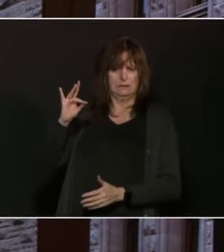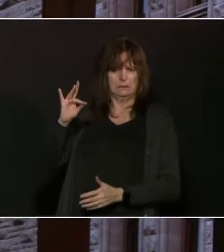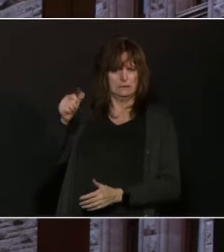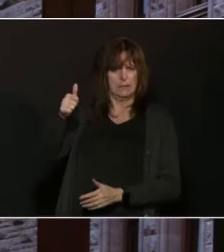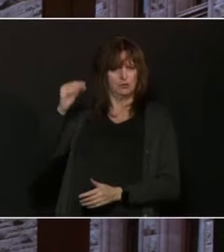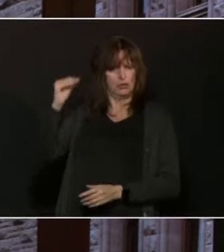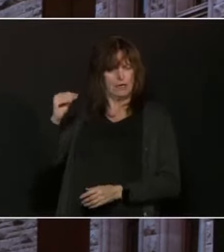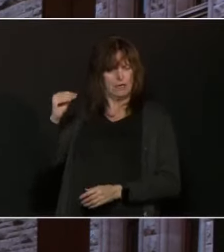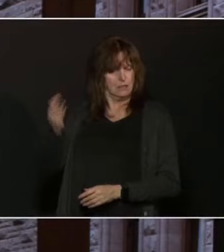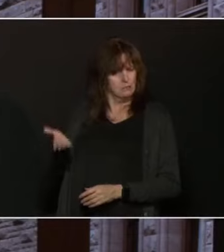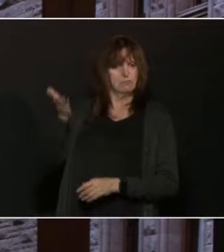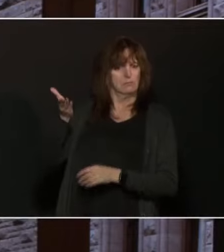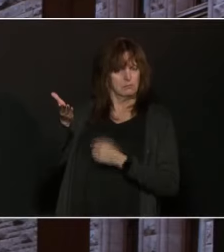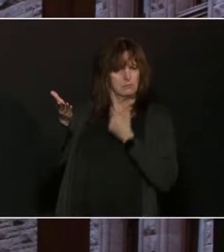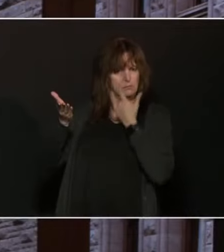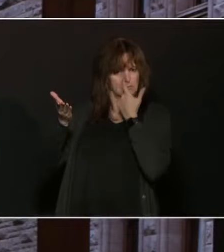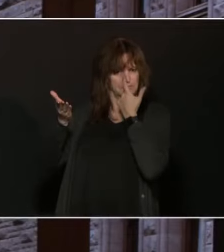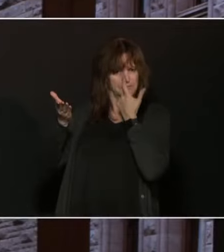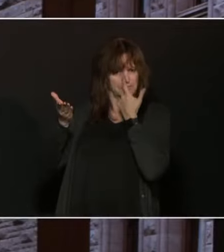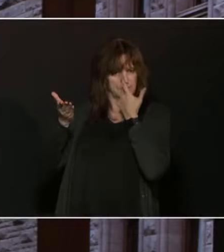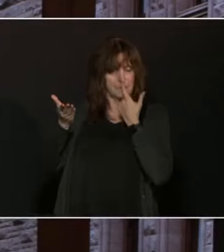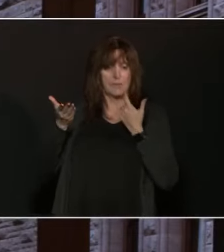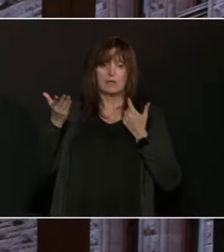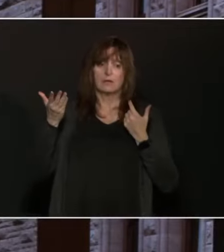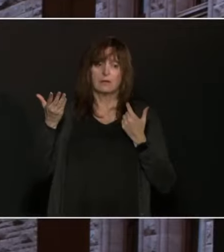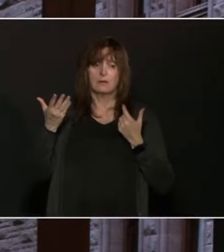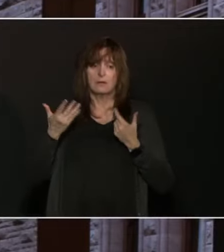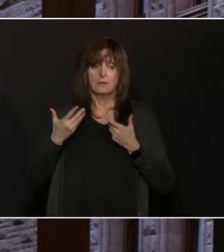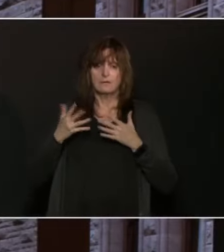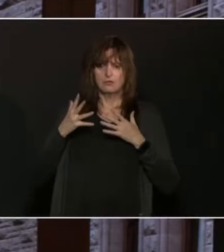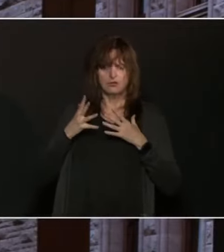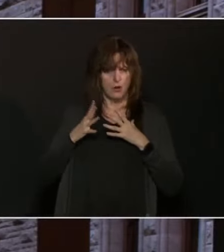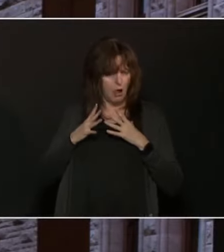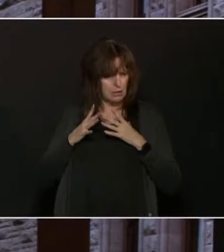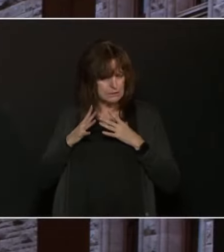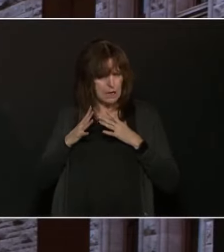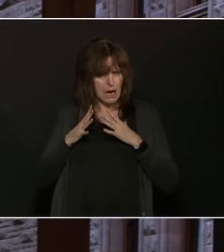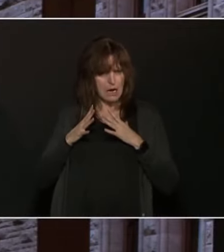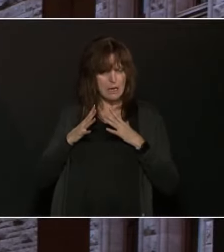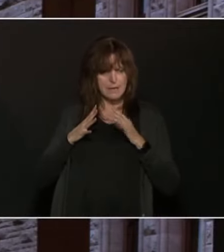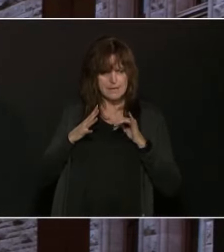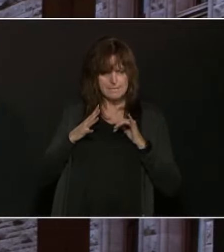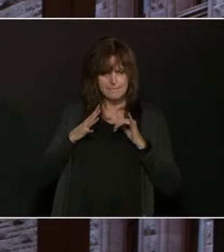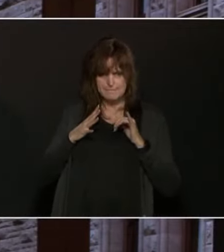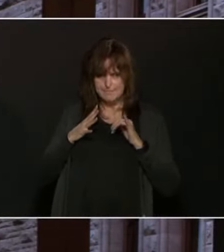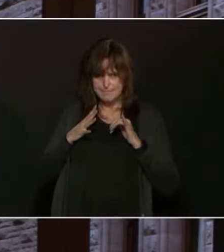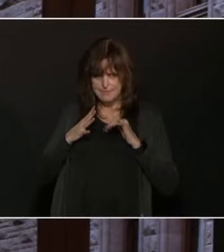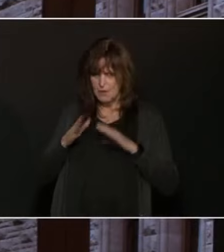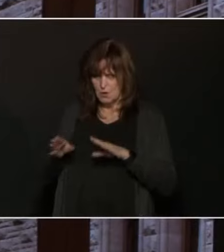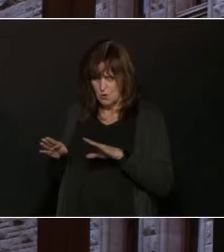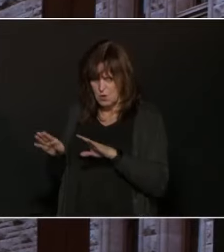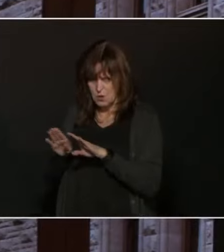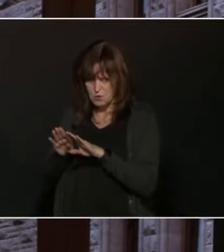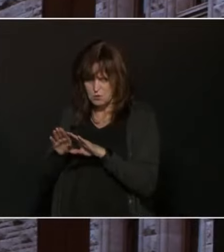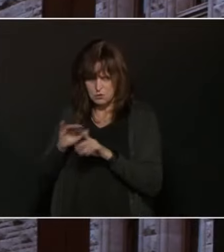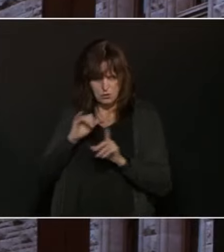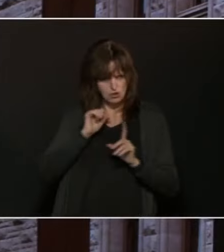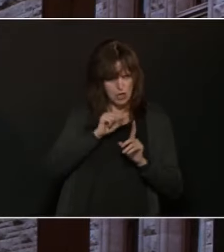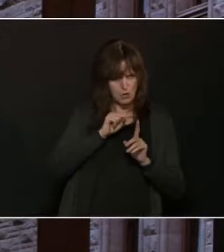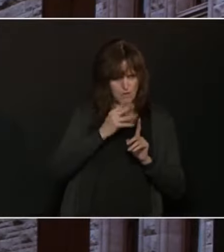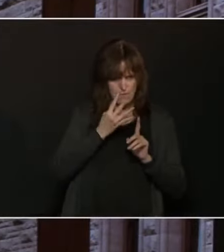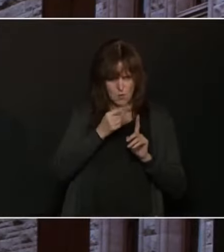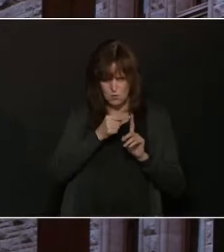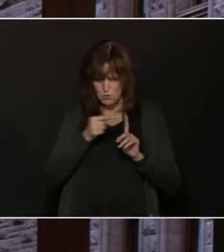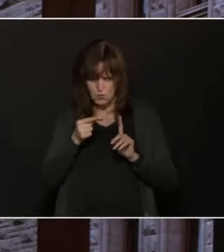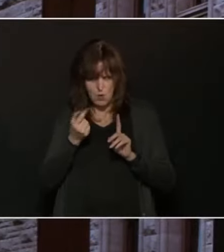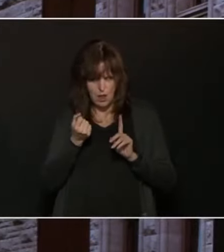coming back out of the holiday season, wanting to have that week of the 4th until the 11th to see if our steps put